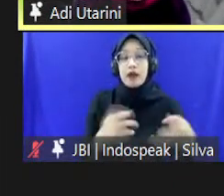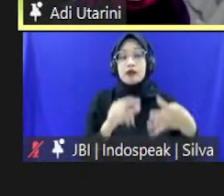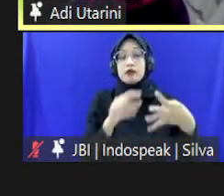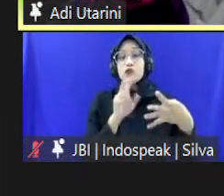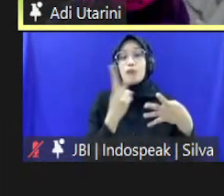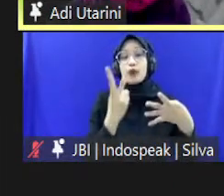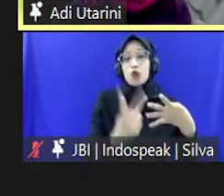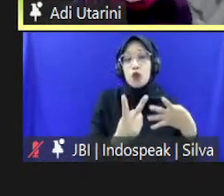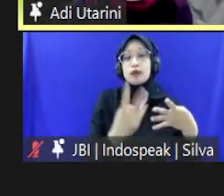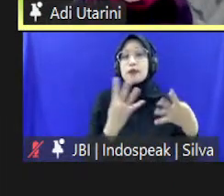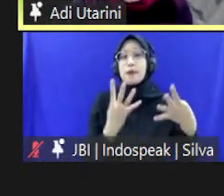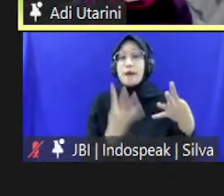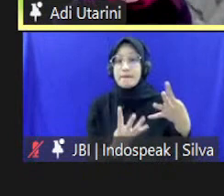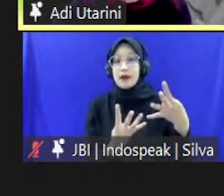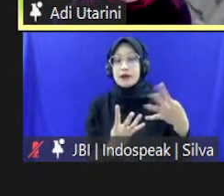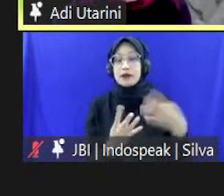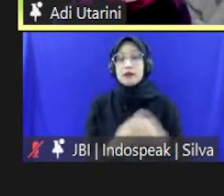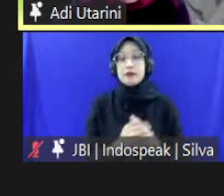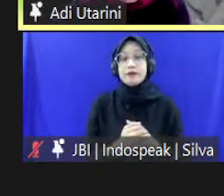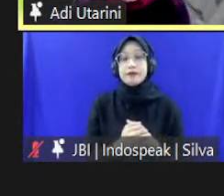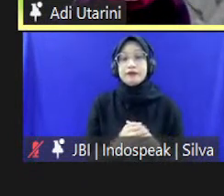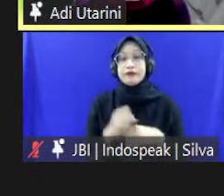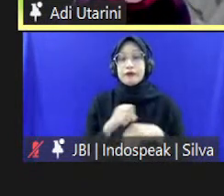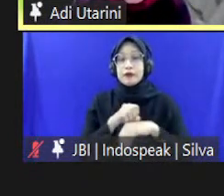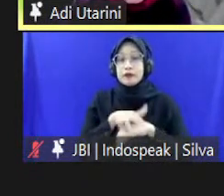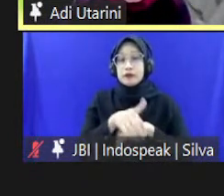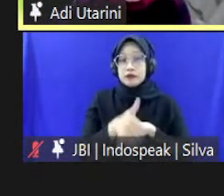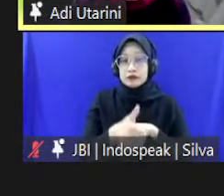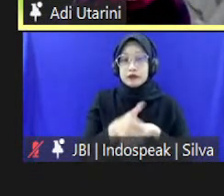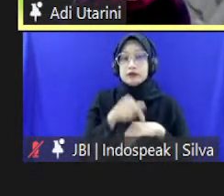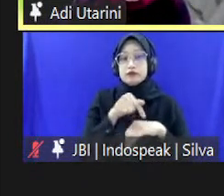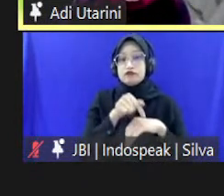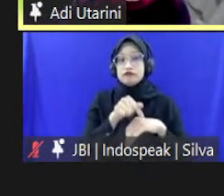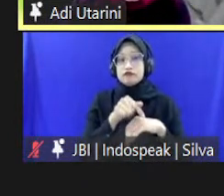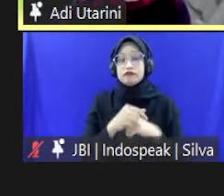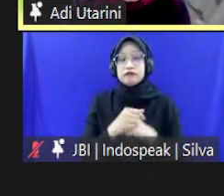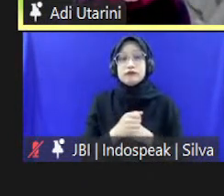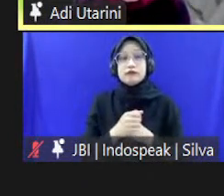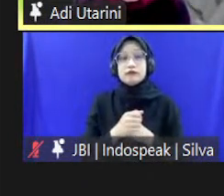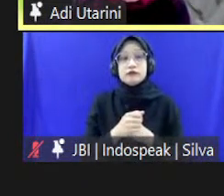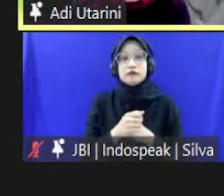of the difference in efficacy across the serotypes.